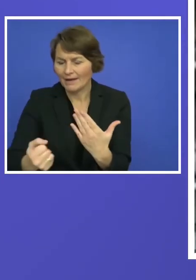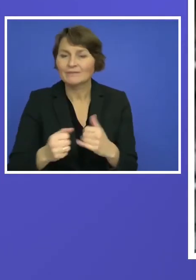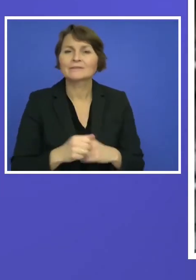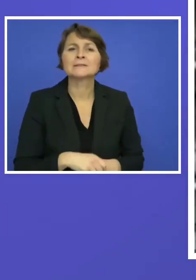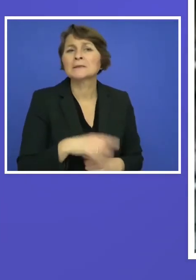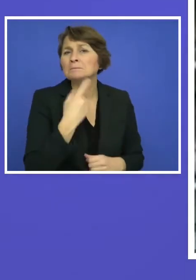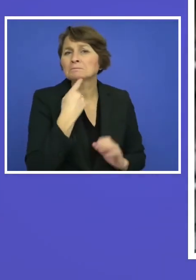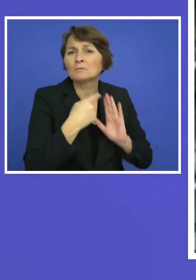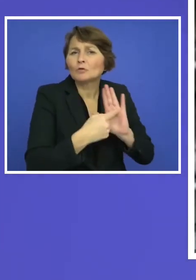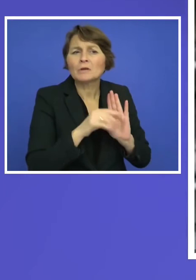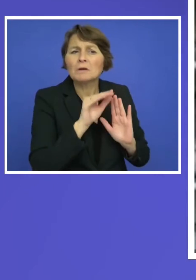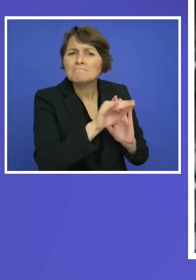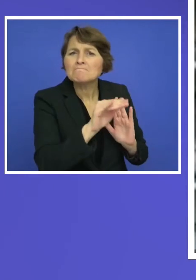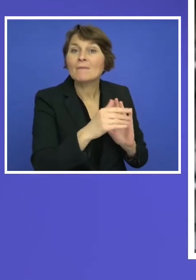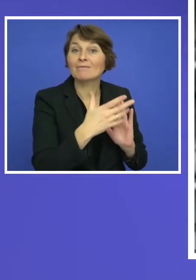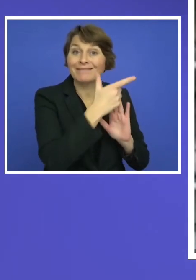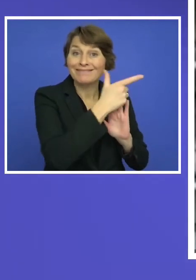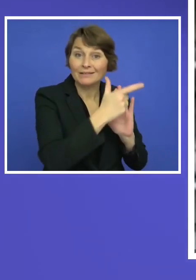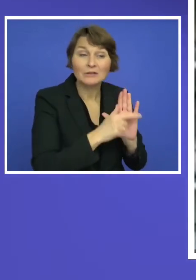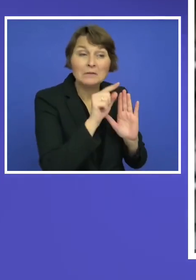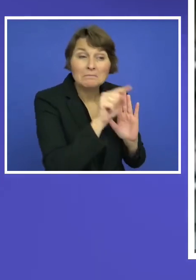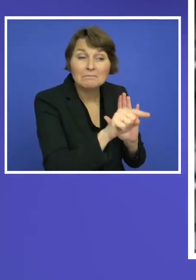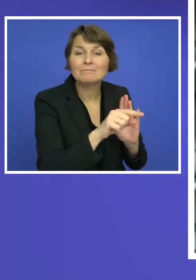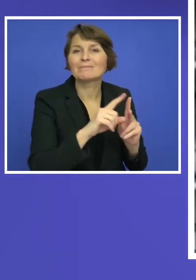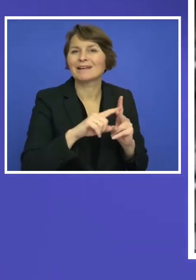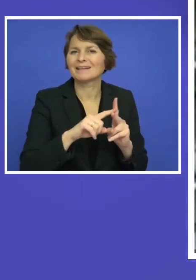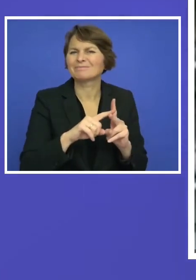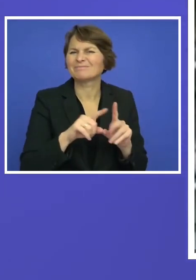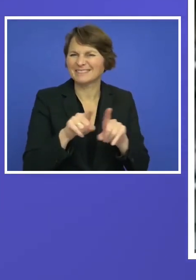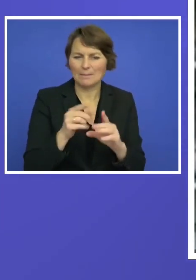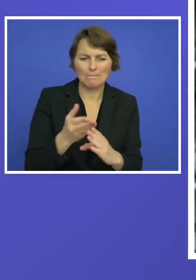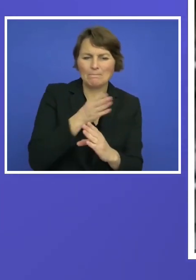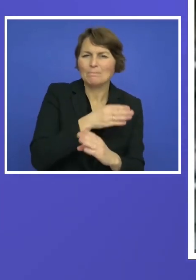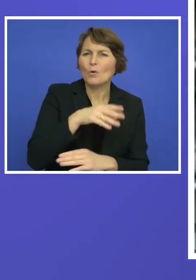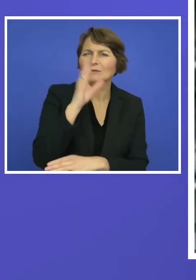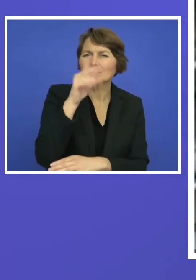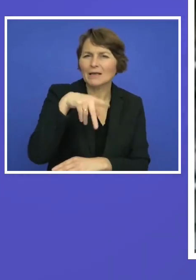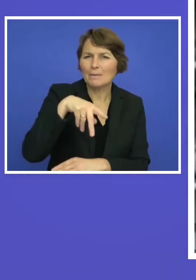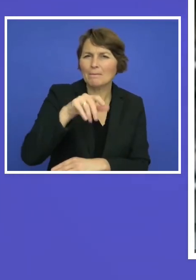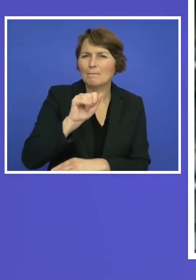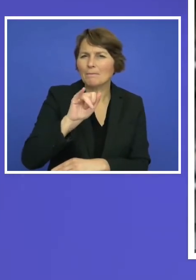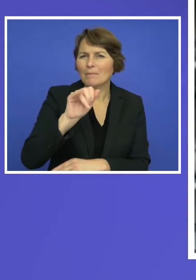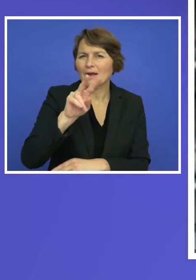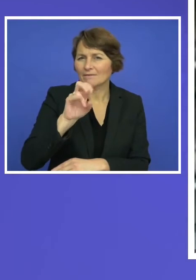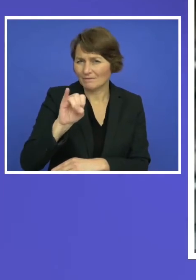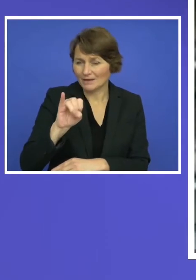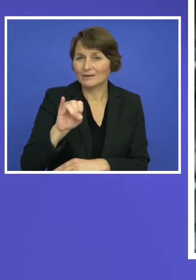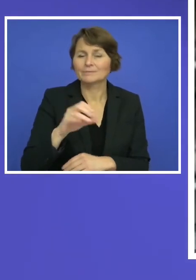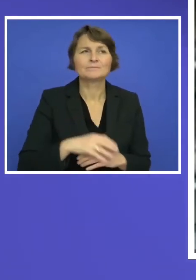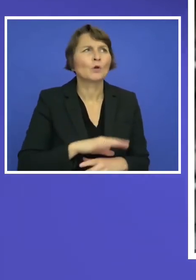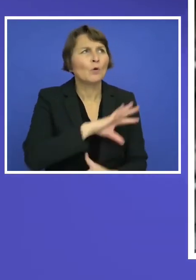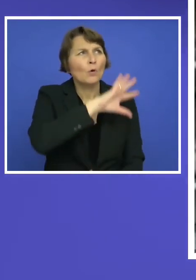and Heavy as well. So we have 190